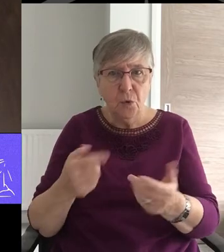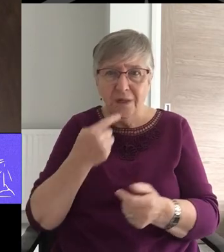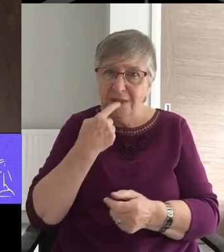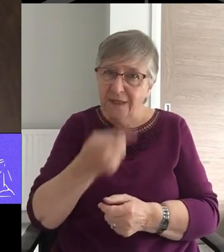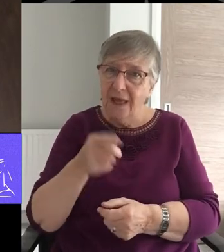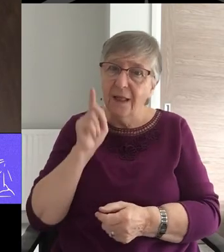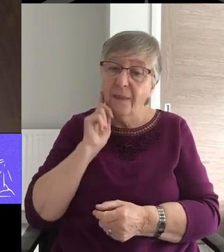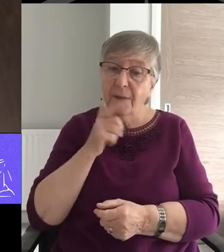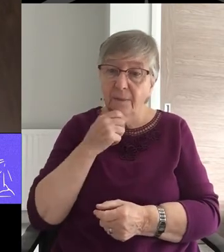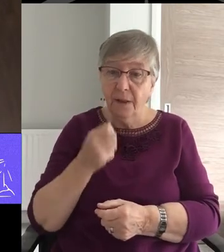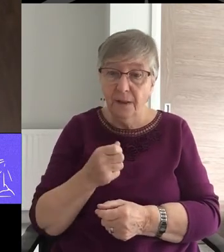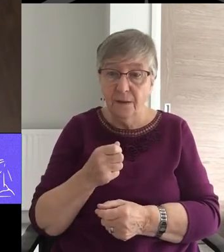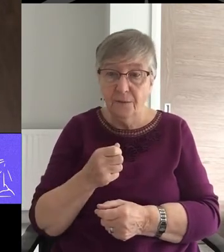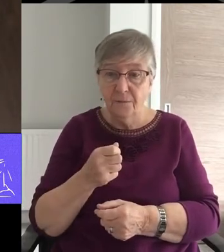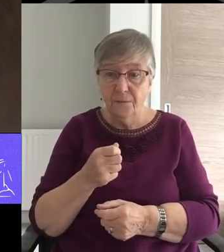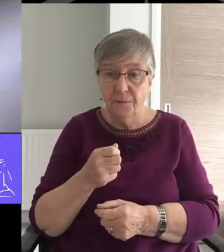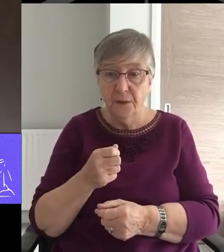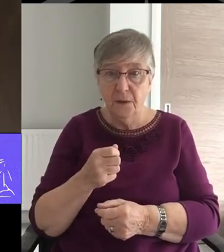your people,